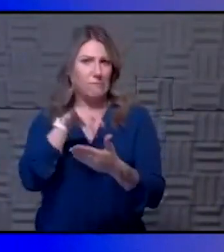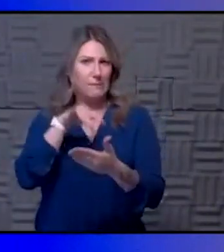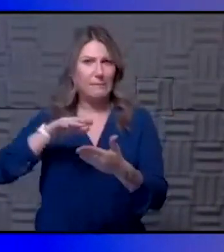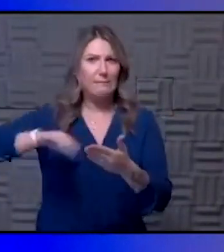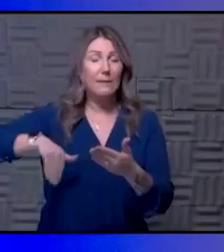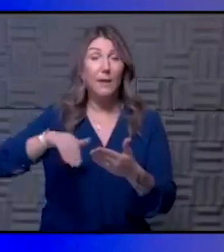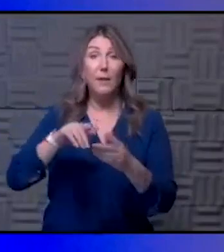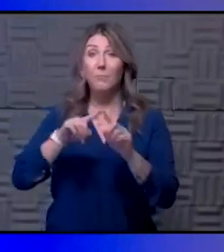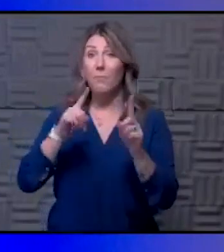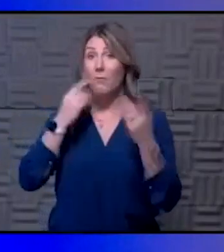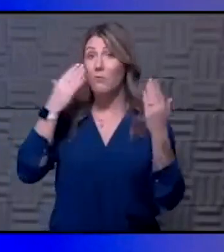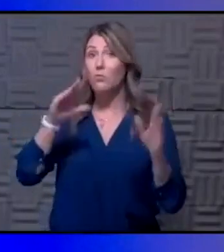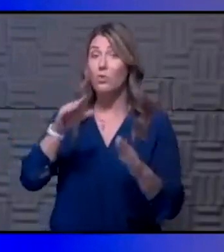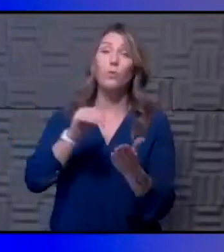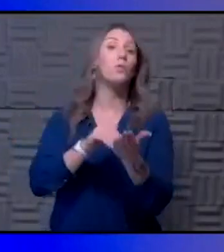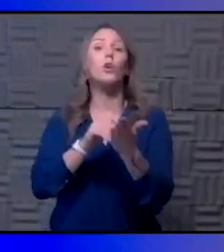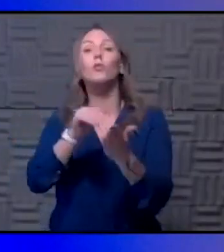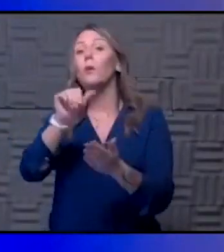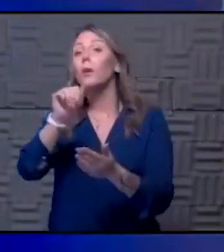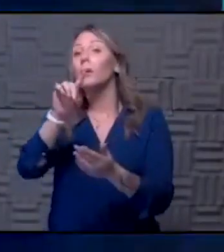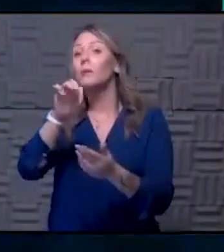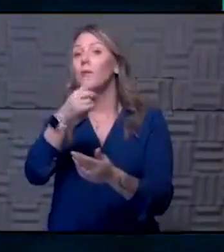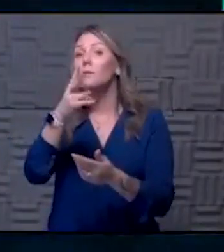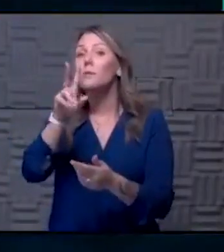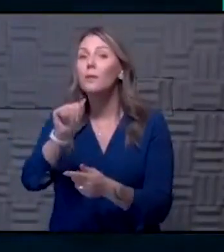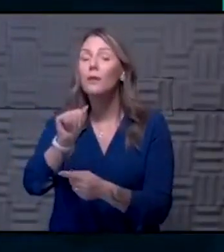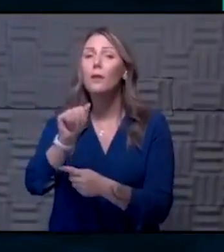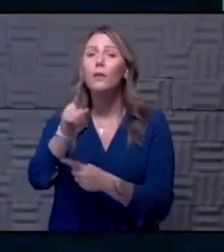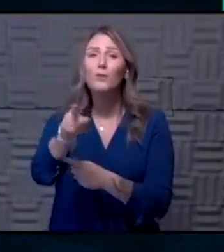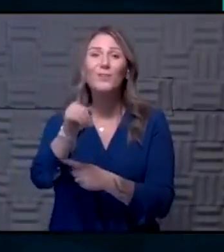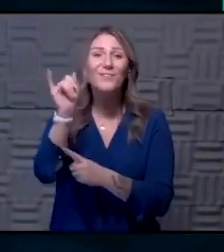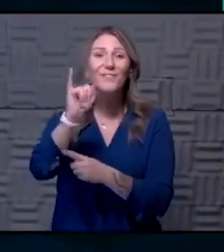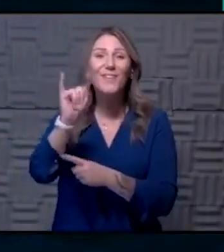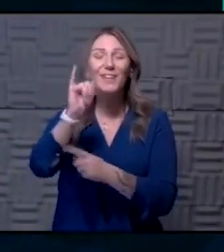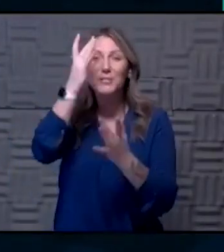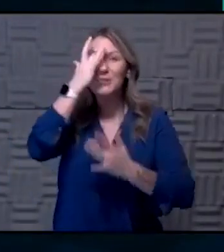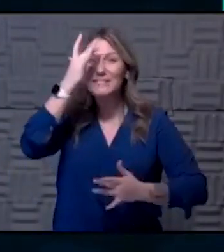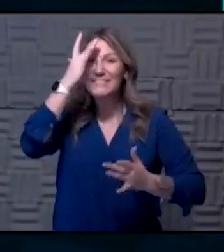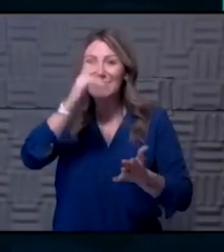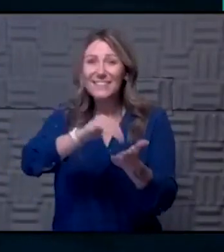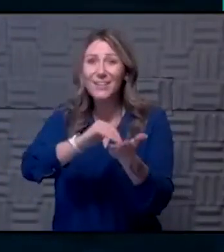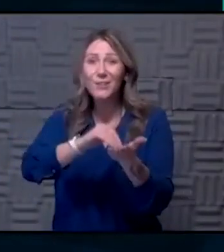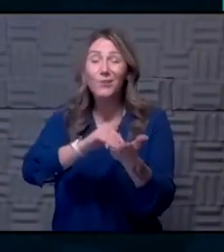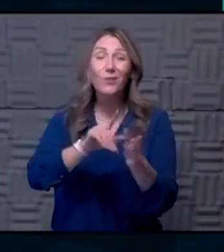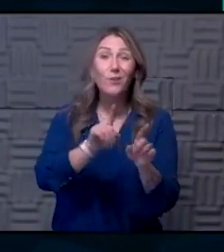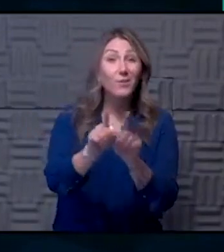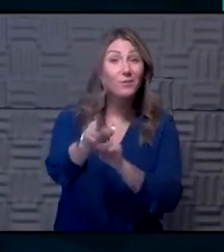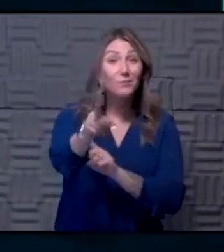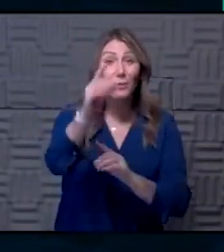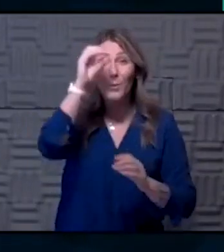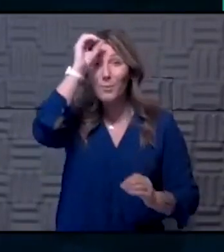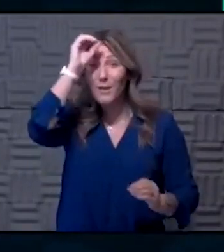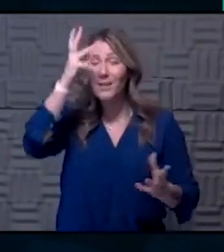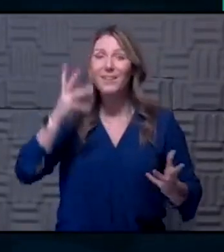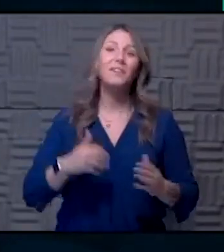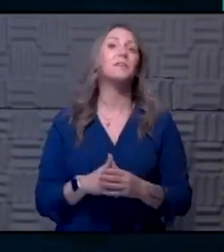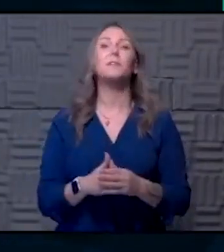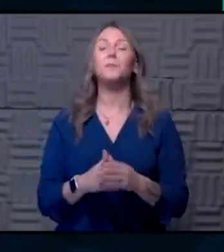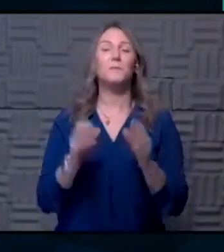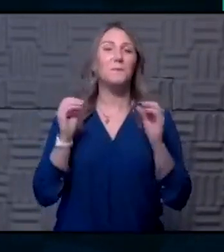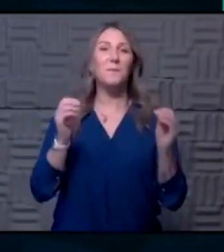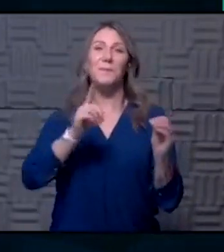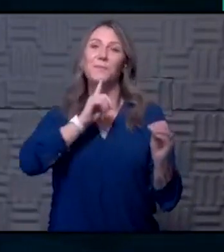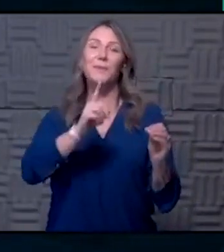has heard of that specific. Raghu, you're an infectious disease doc as well. Thoughts about that? No, there is no